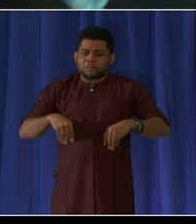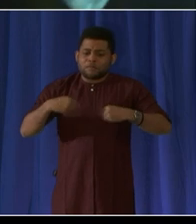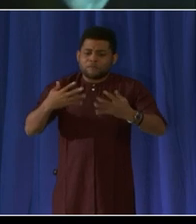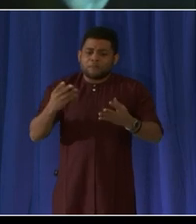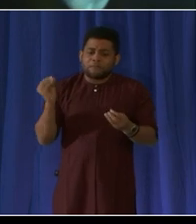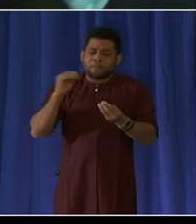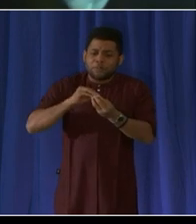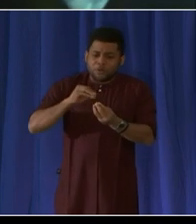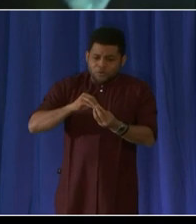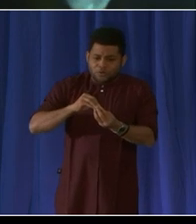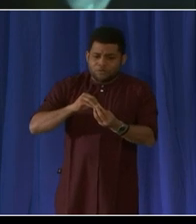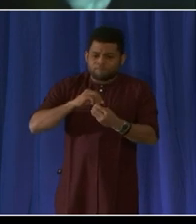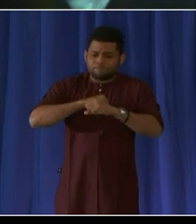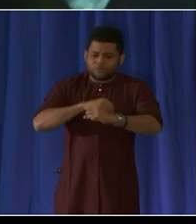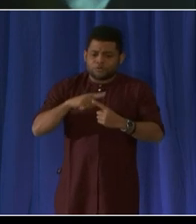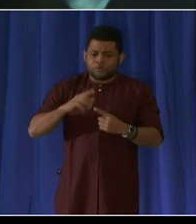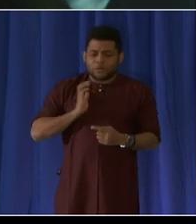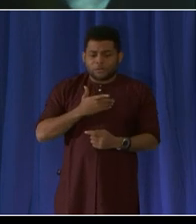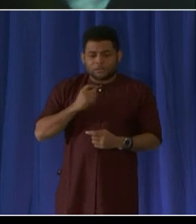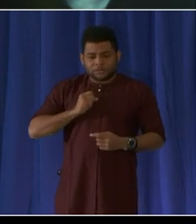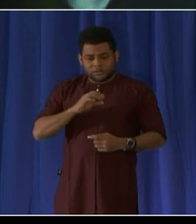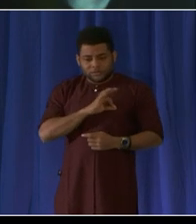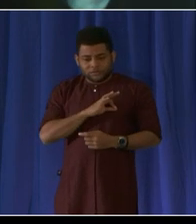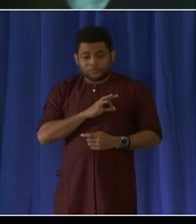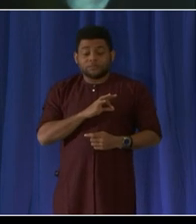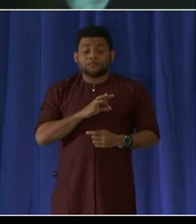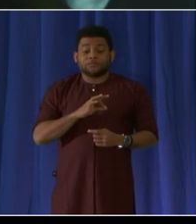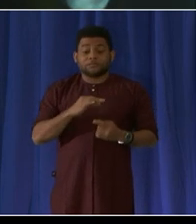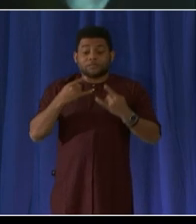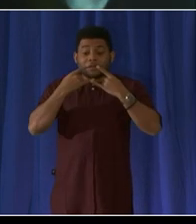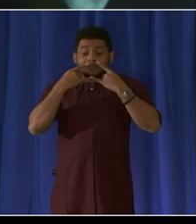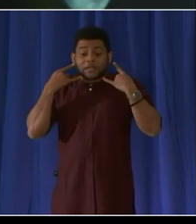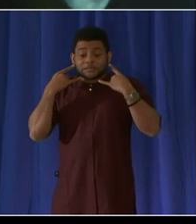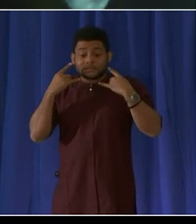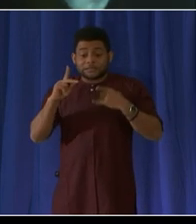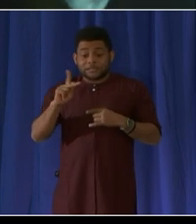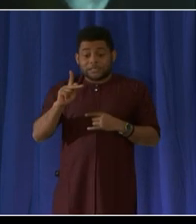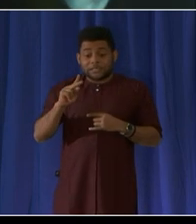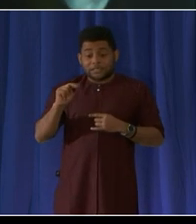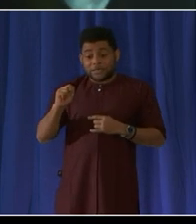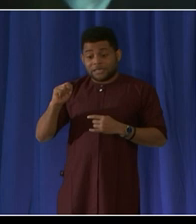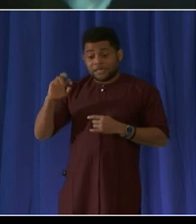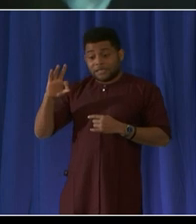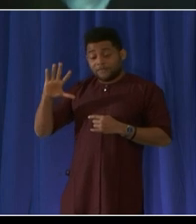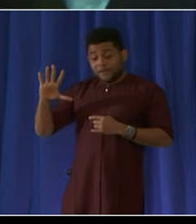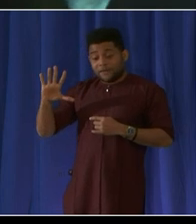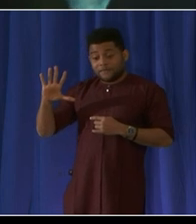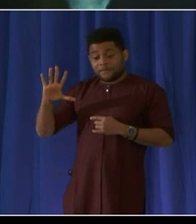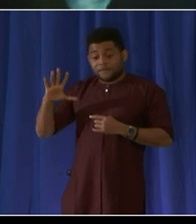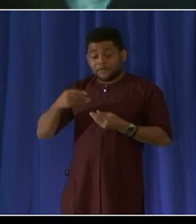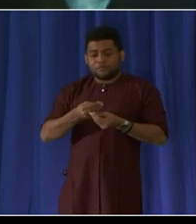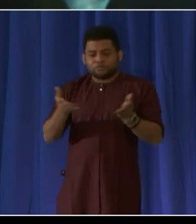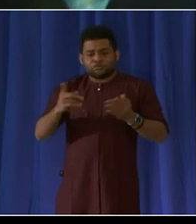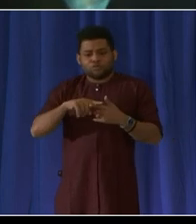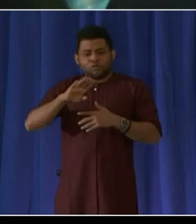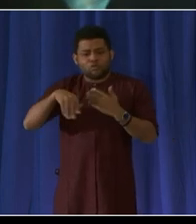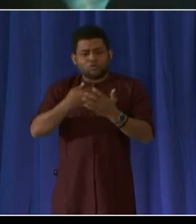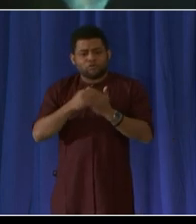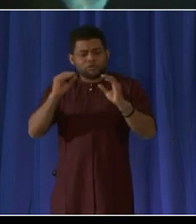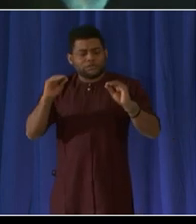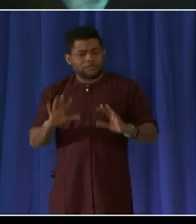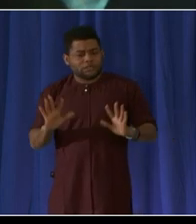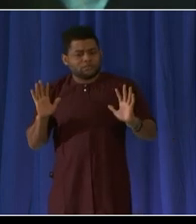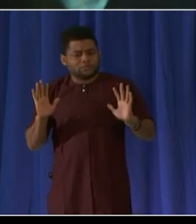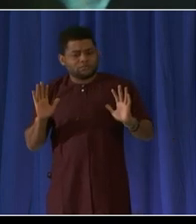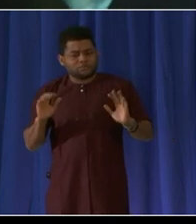extra protections to our staff. So the KN95 mask has been distributed to our teachers, and